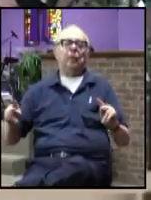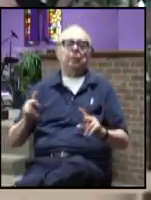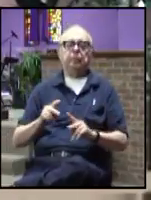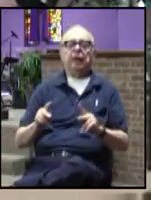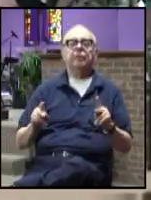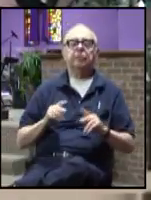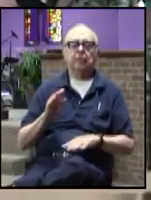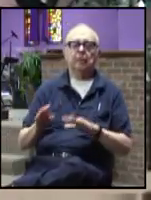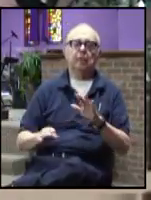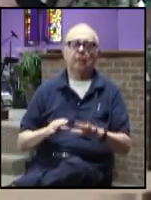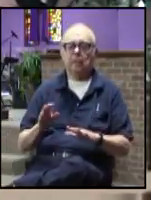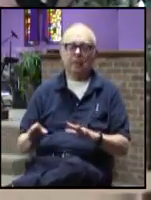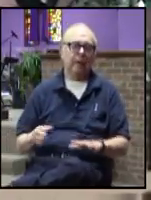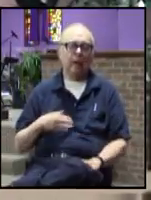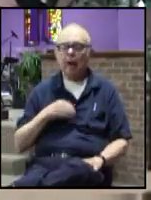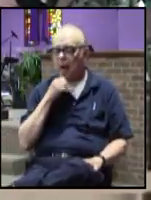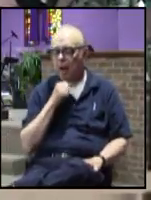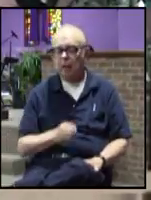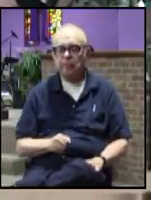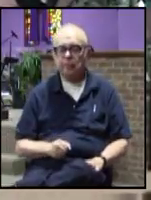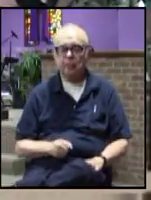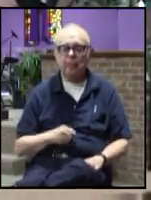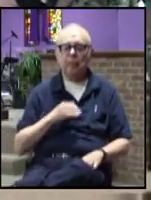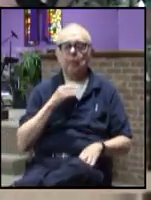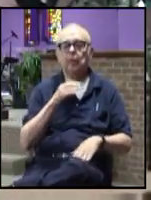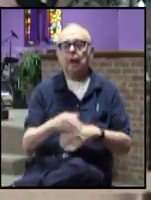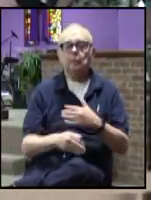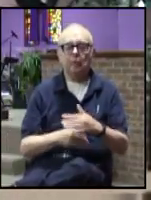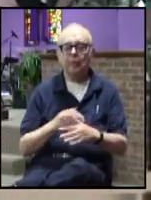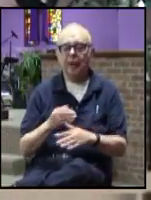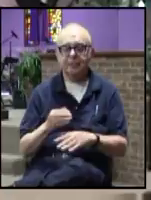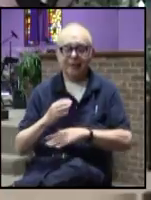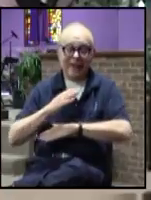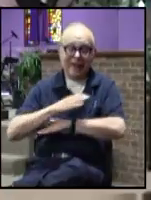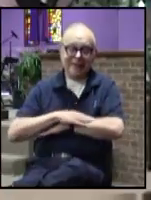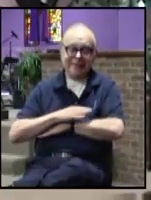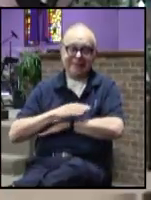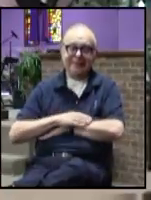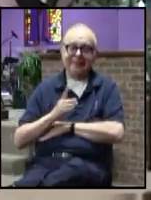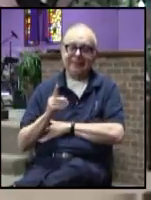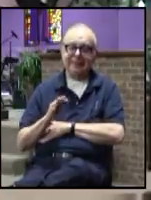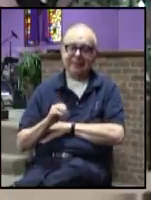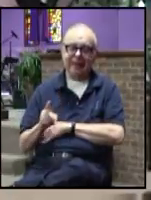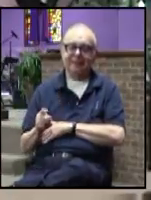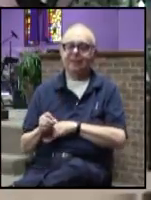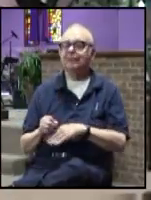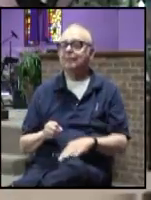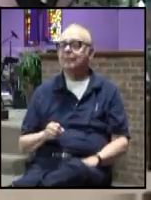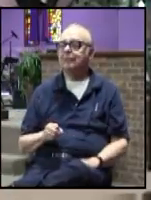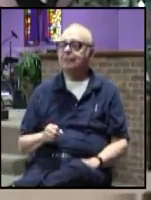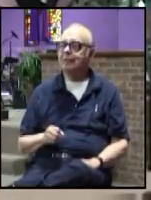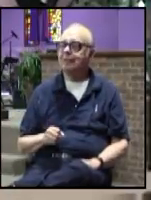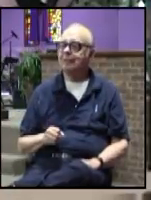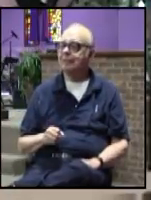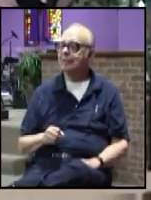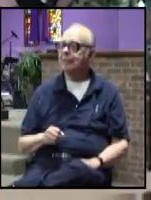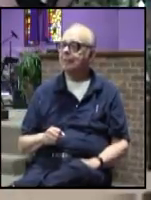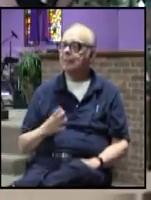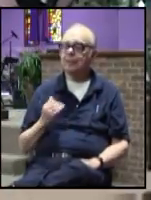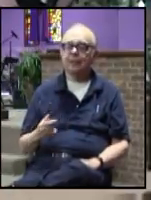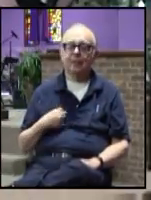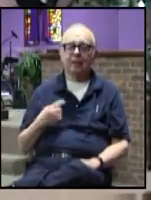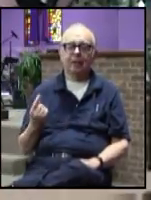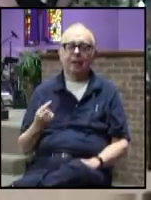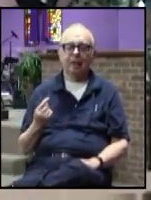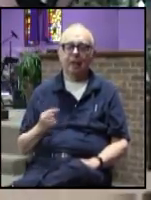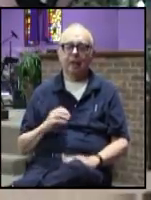to walk. And I'm too old to climb over that desk. Okay, that's not going to cut it.